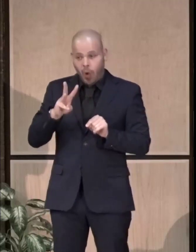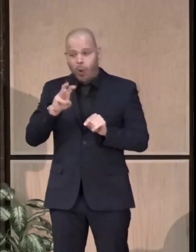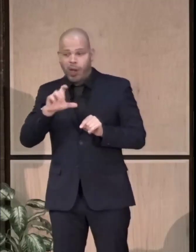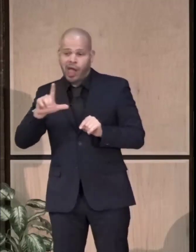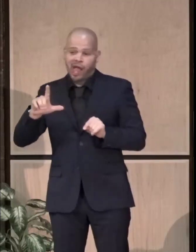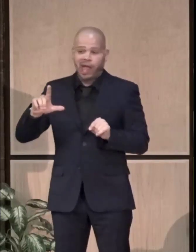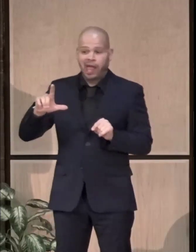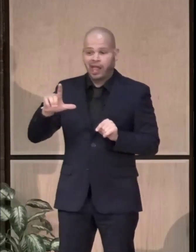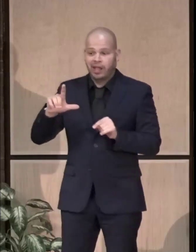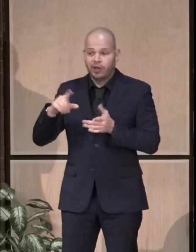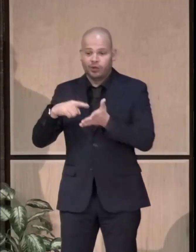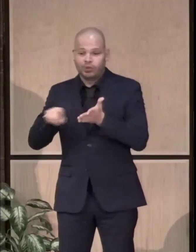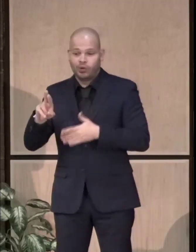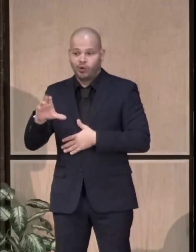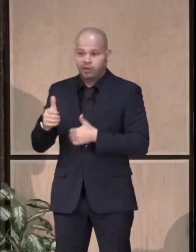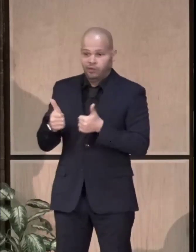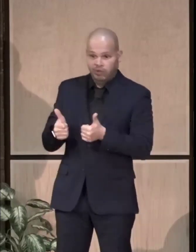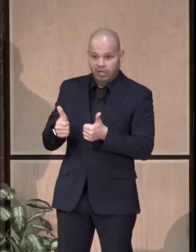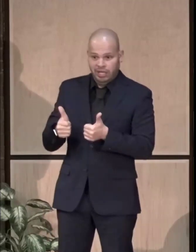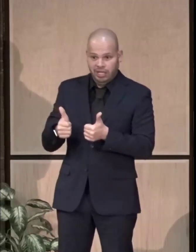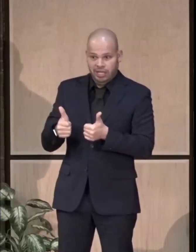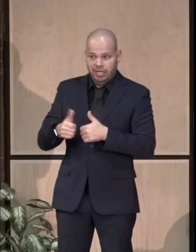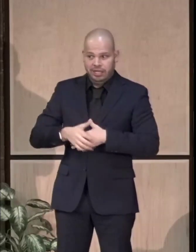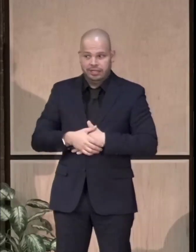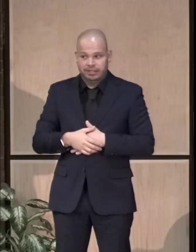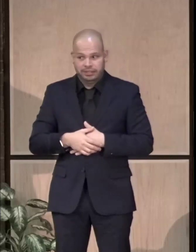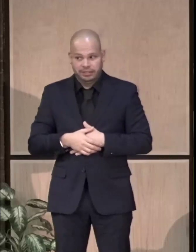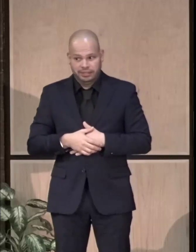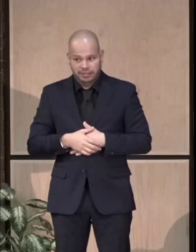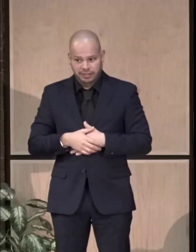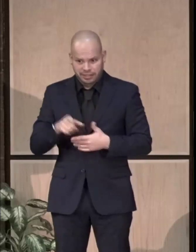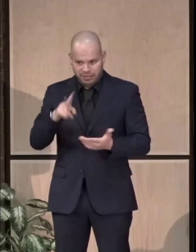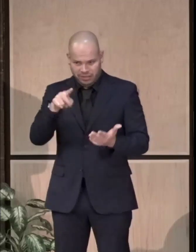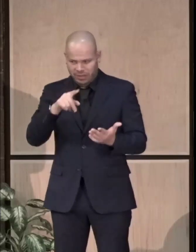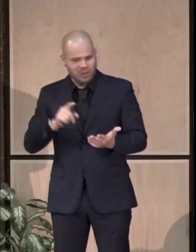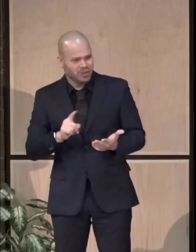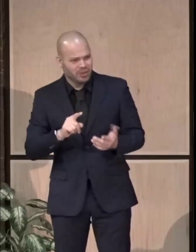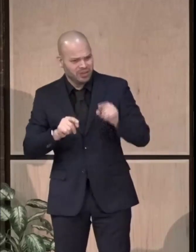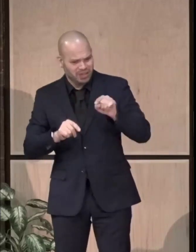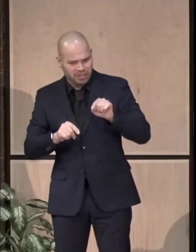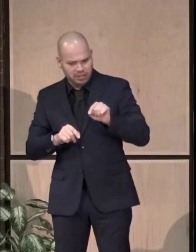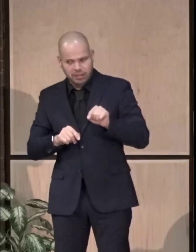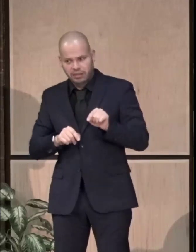good, right? Is that still on the same page? Yeah, halfway down.